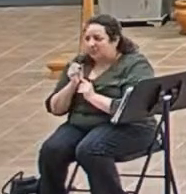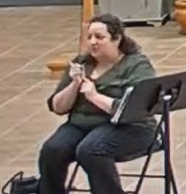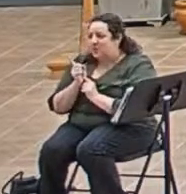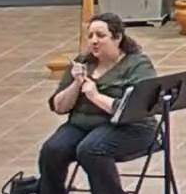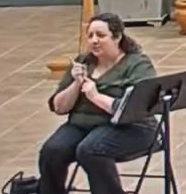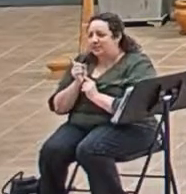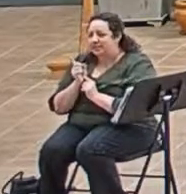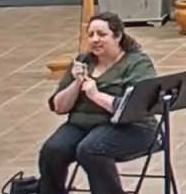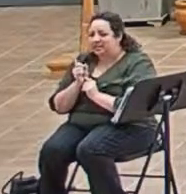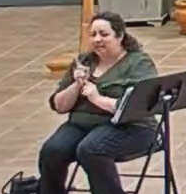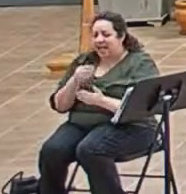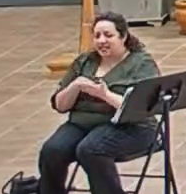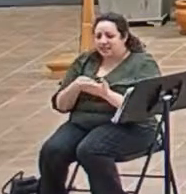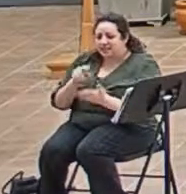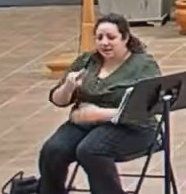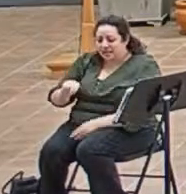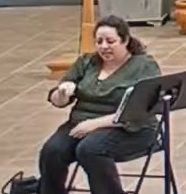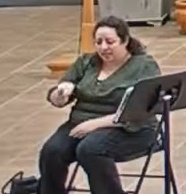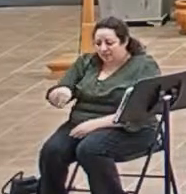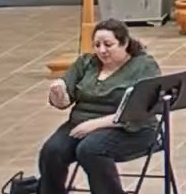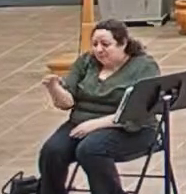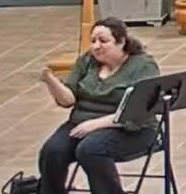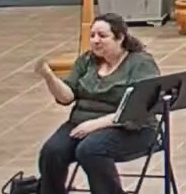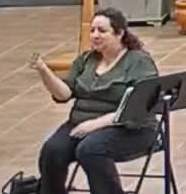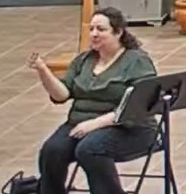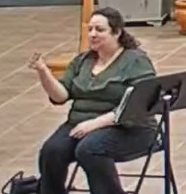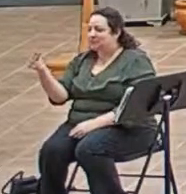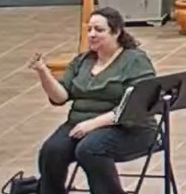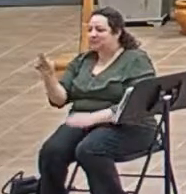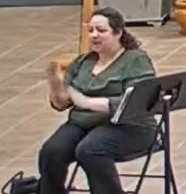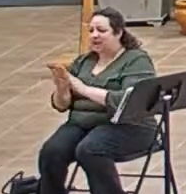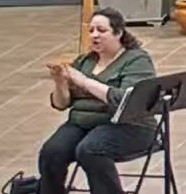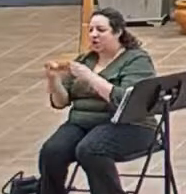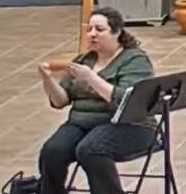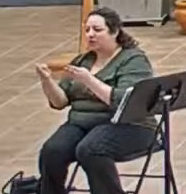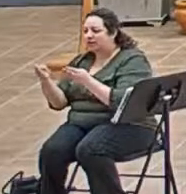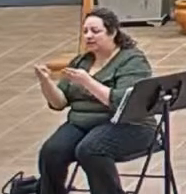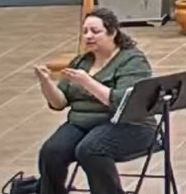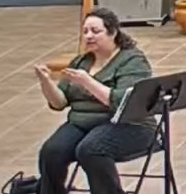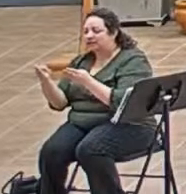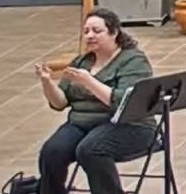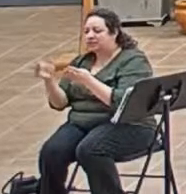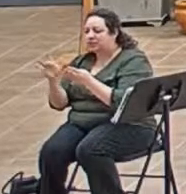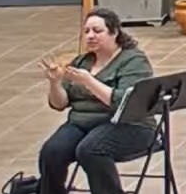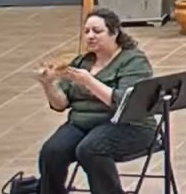out, and I open it, and it was empty.